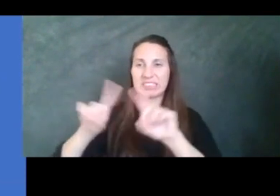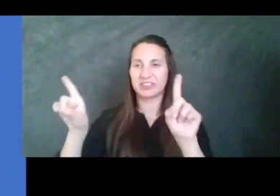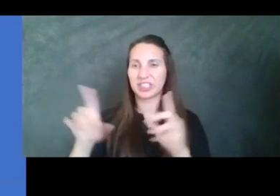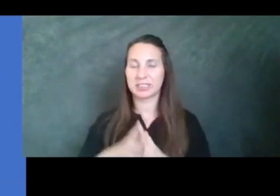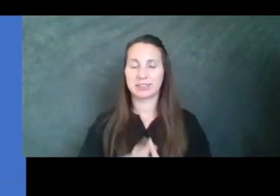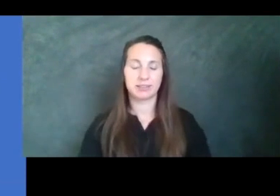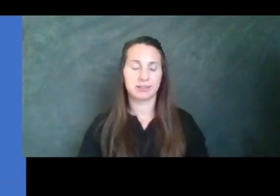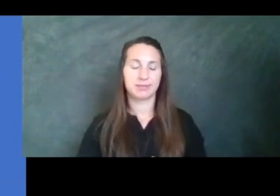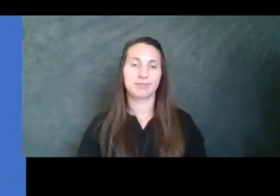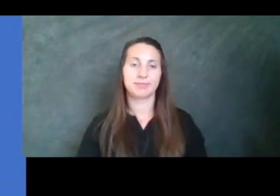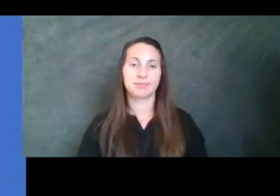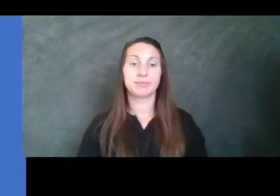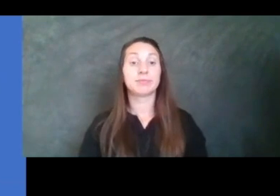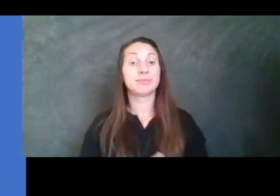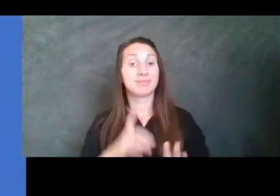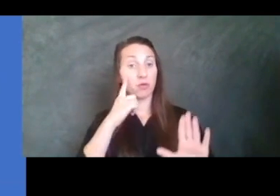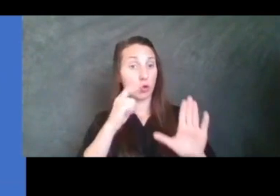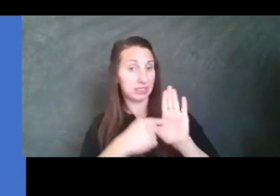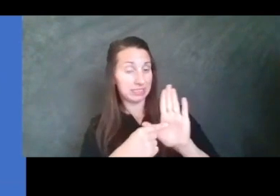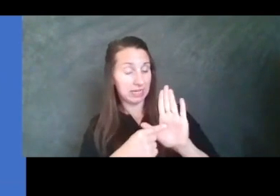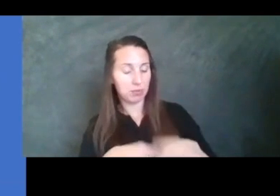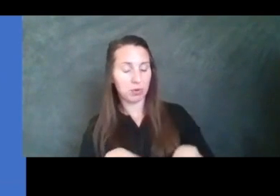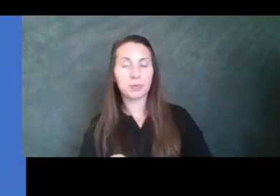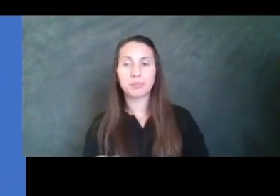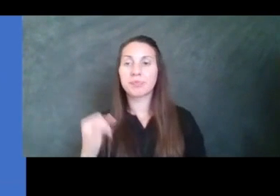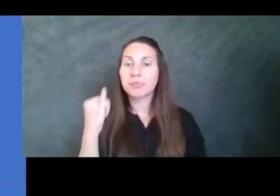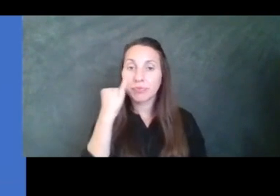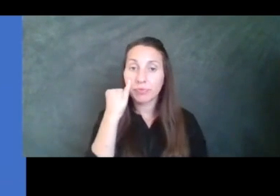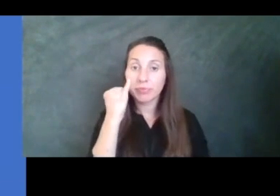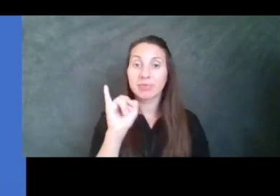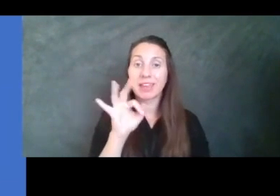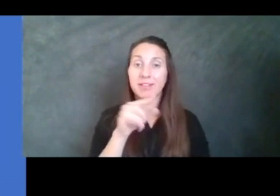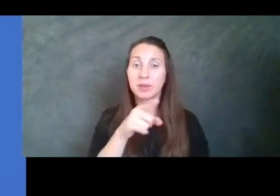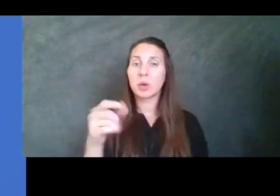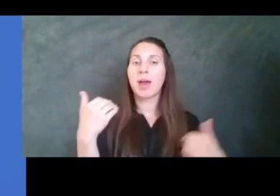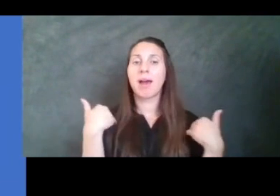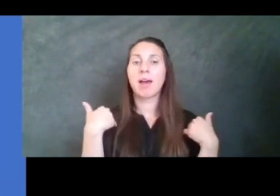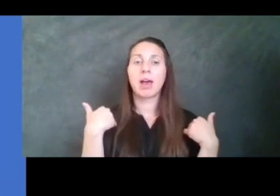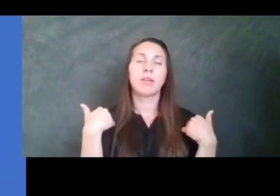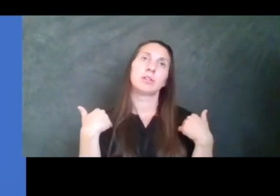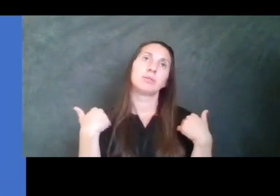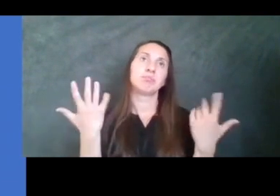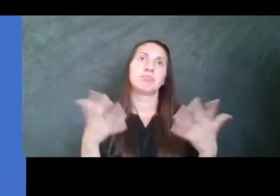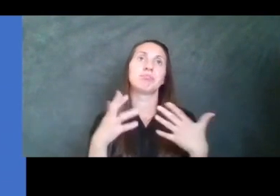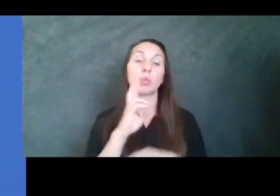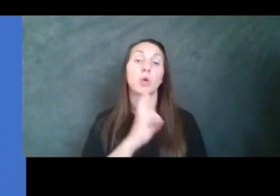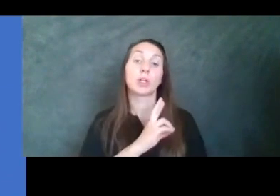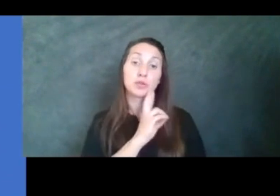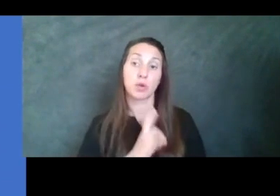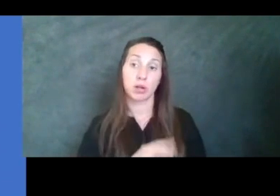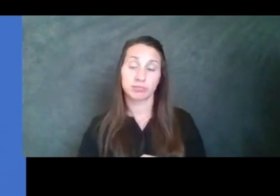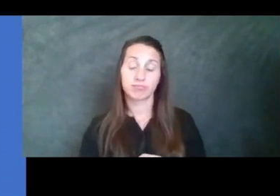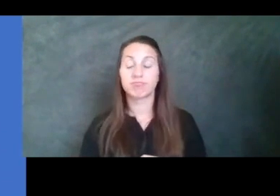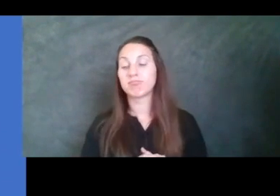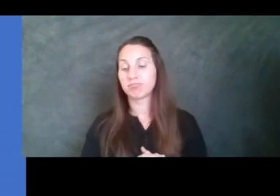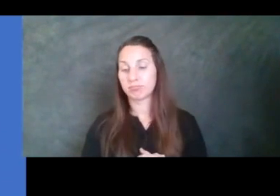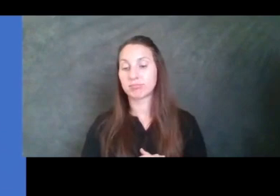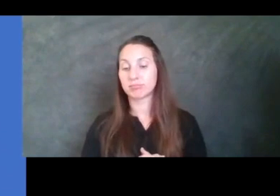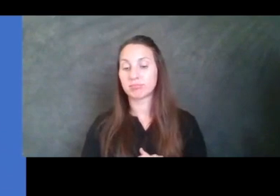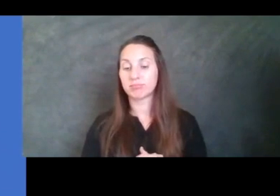of this is when you have a restaurant